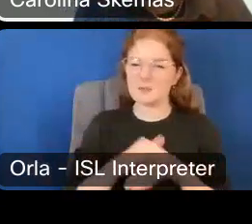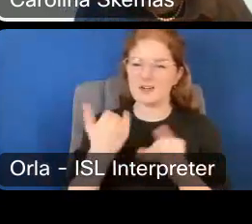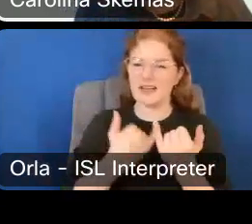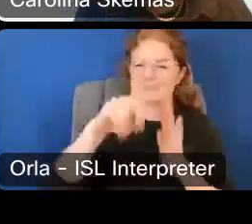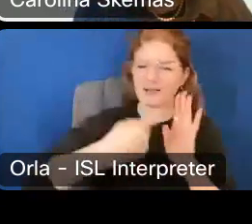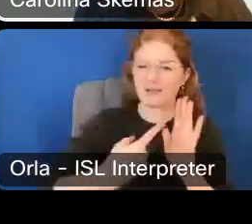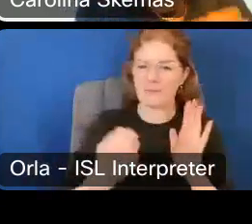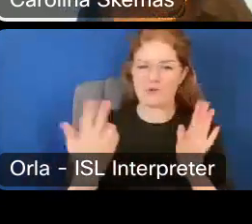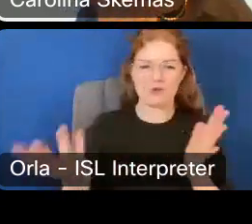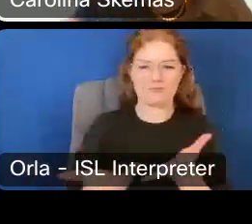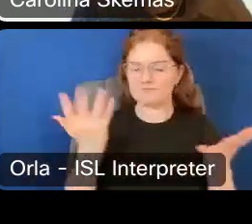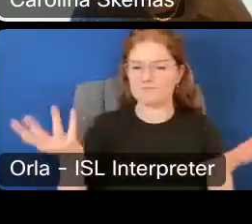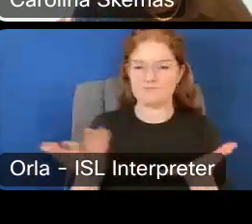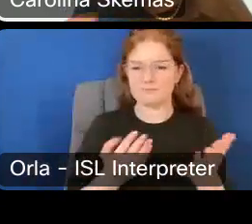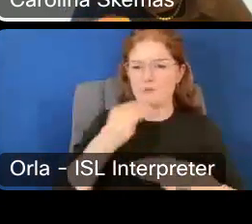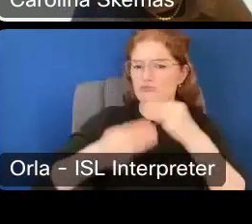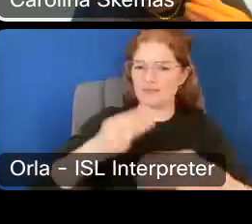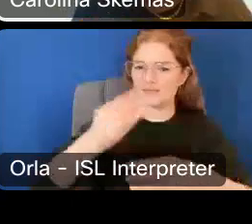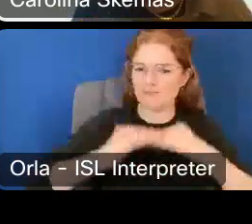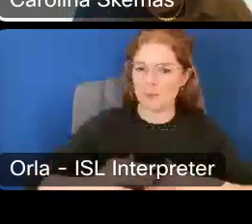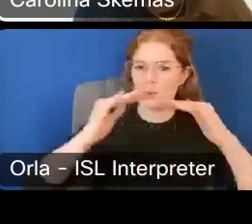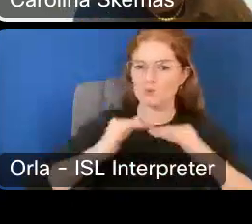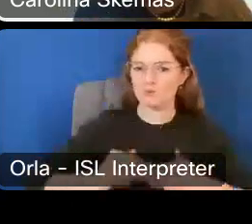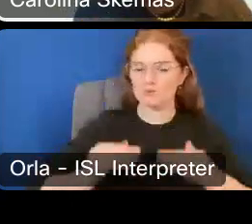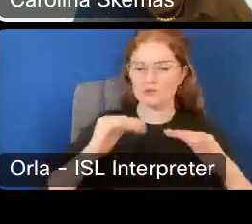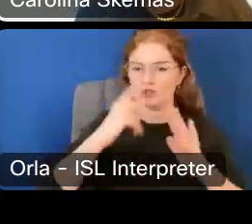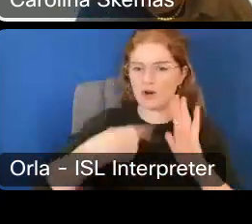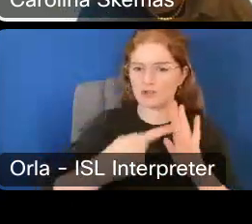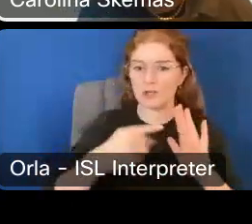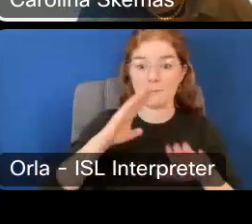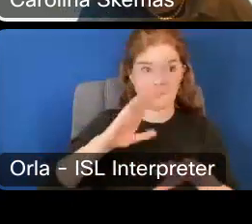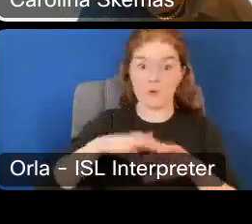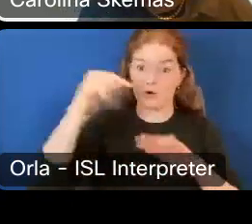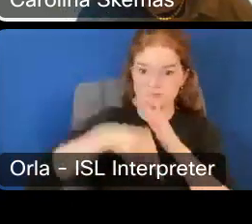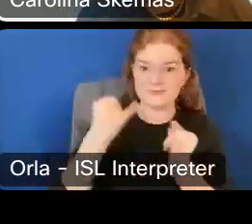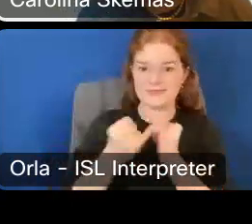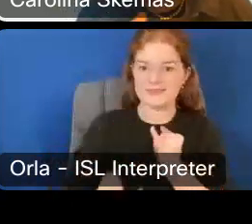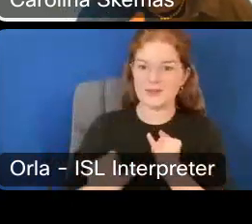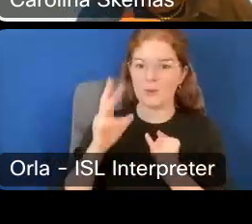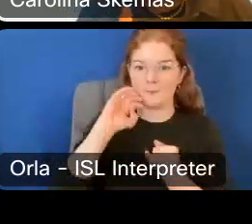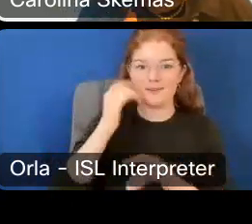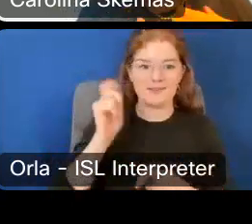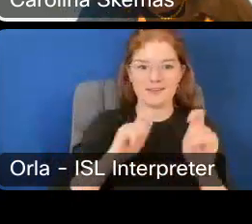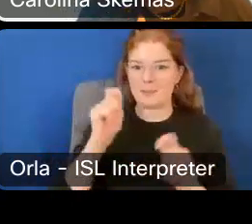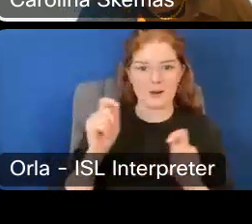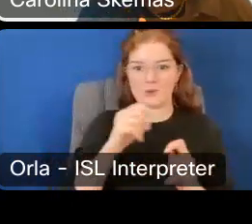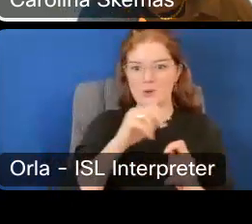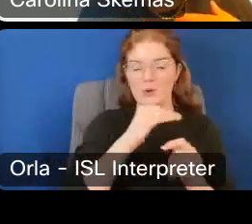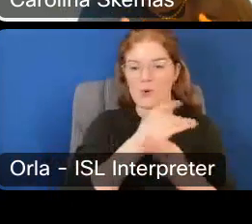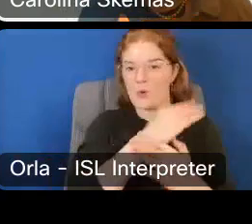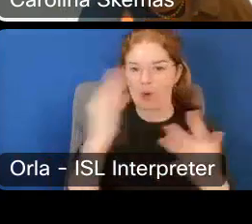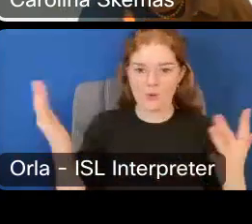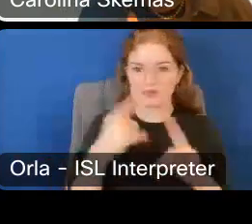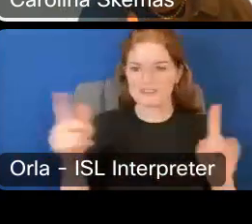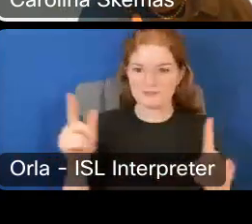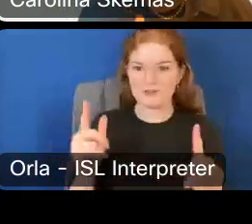a process flow, but a lot more detailed because it takes into consideration all the front end and